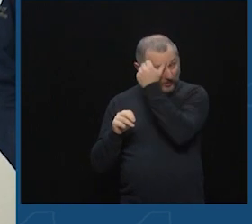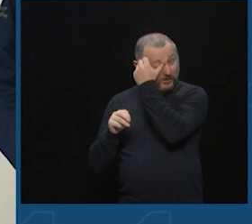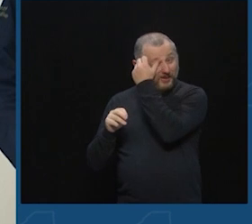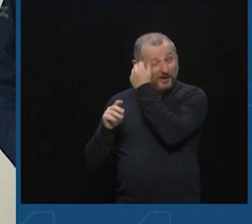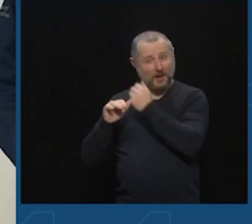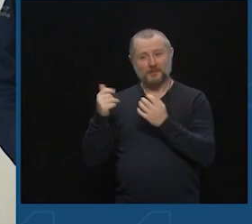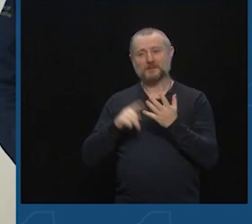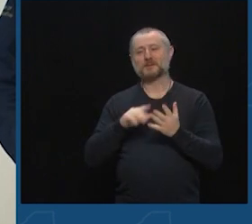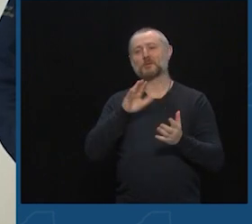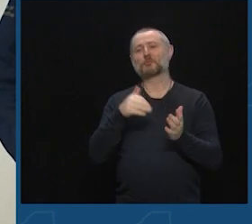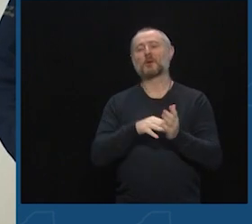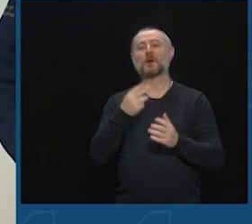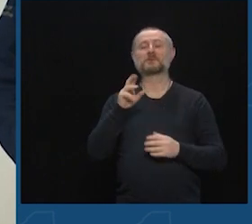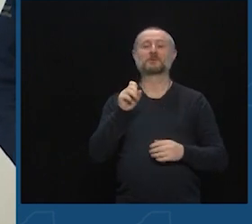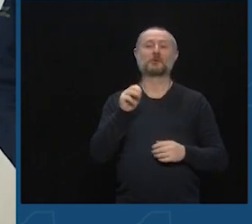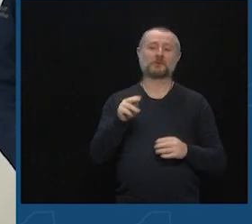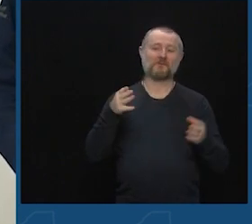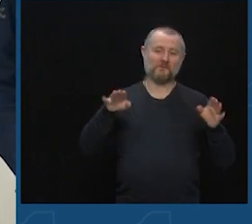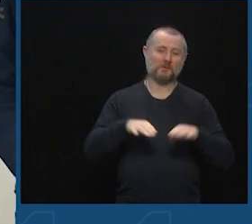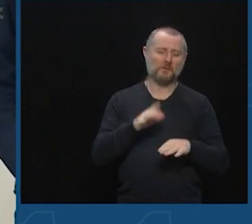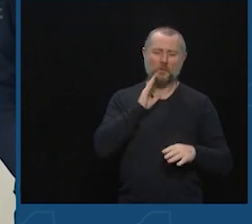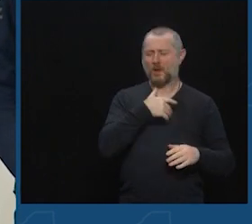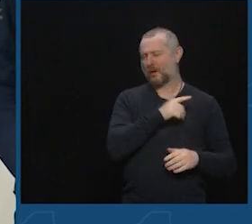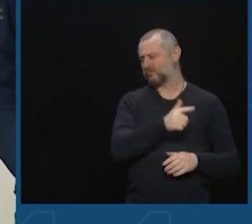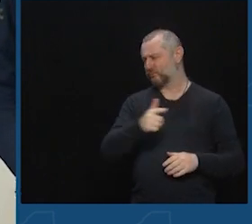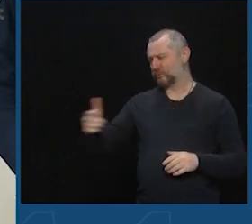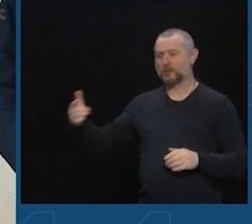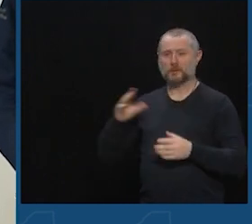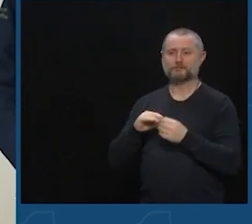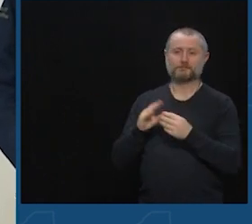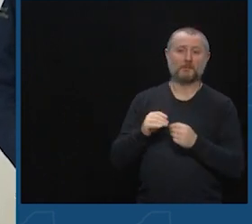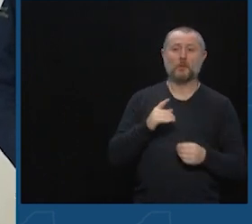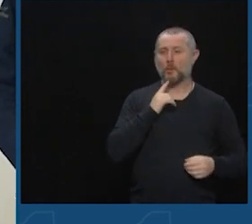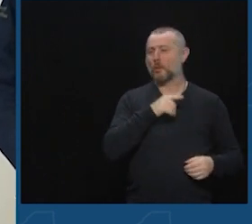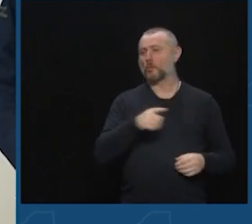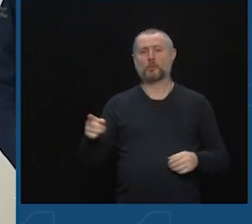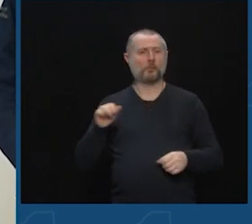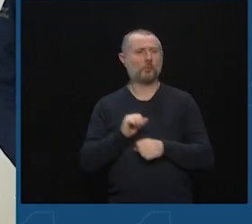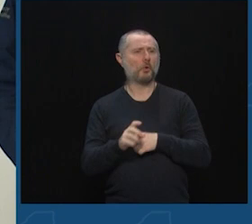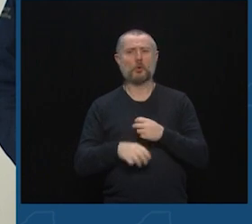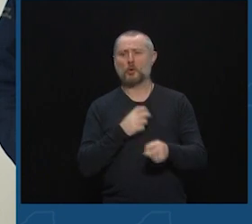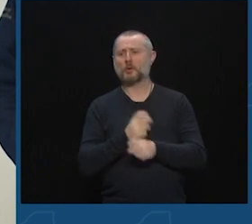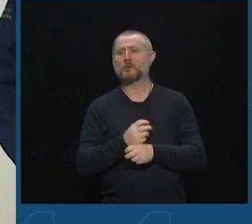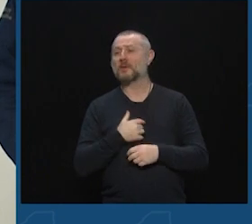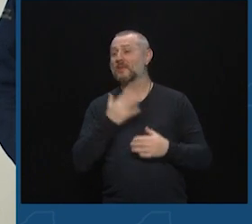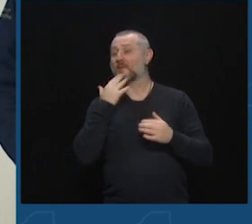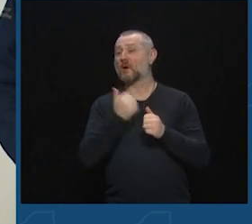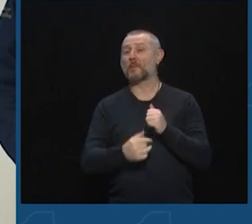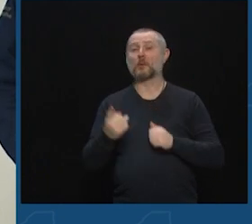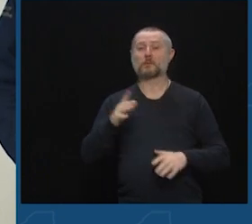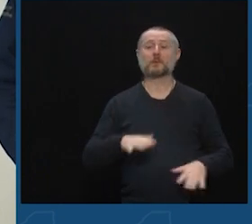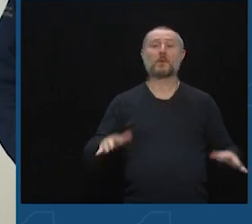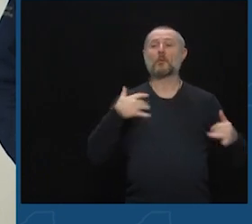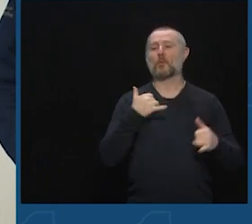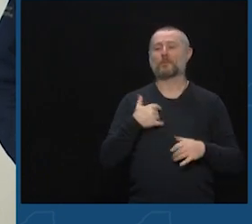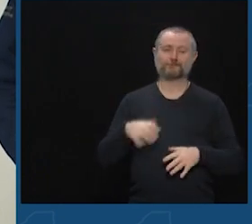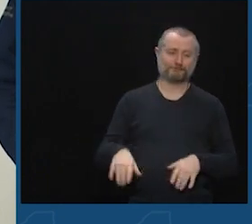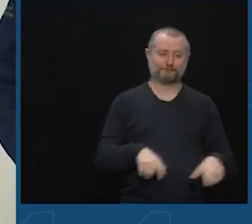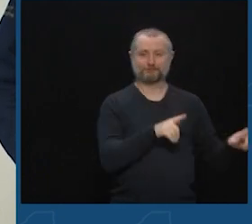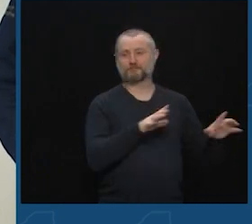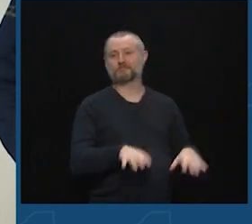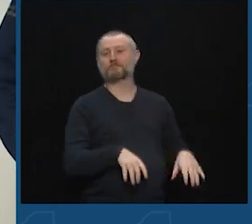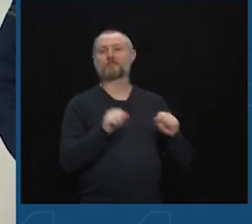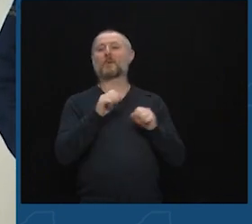leave here. I'm sure we'll see them on a pole as we're driving away, because these guys are very hands-on. I want to thank everyone involved. And with that, Commissioner Jackie